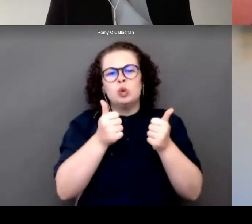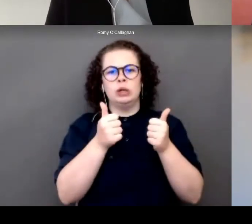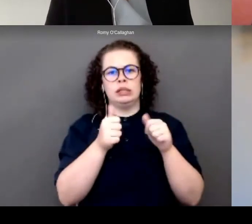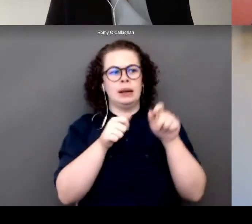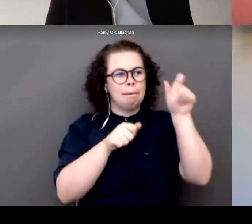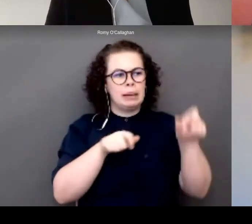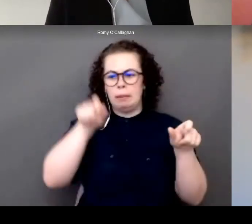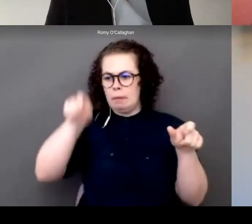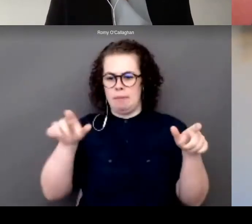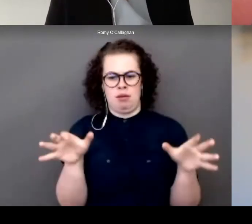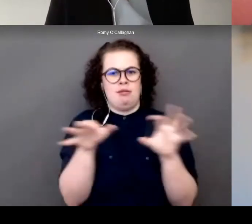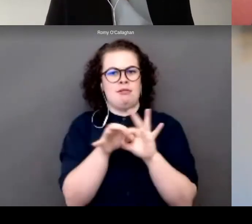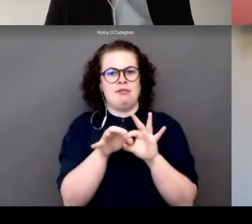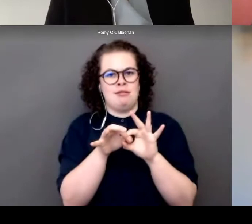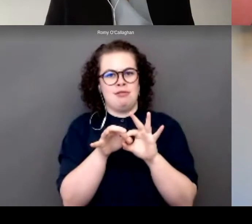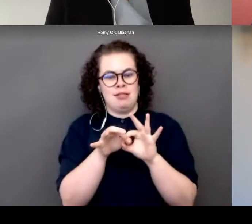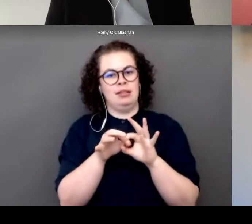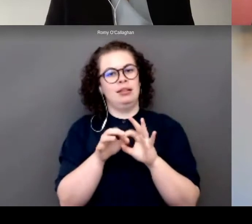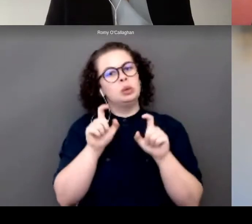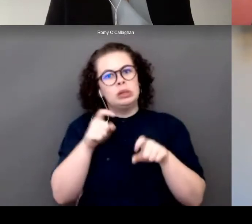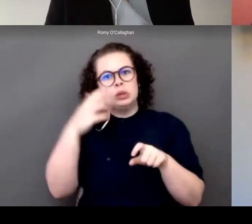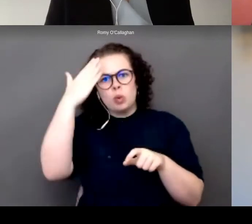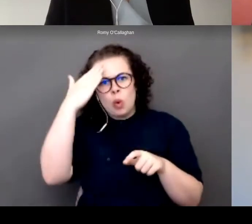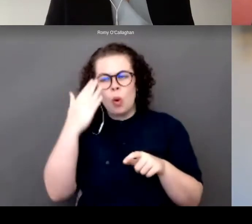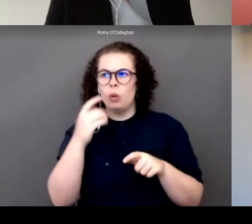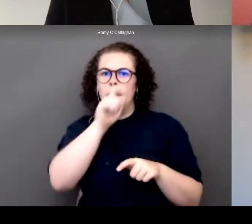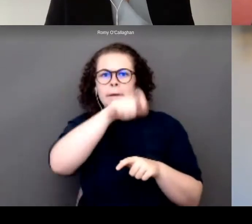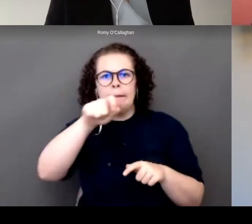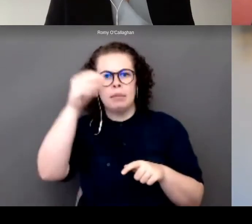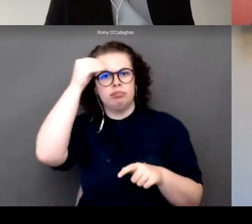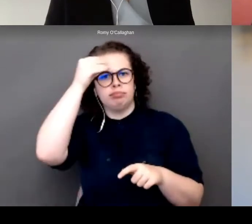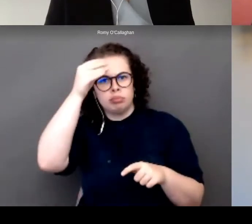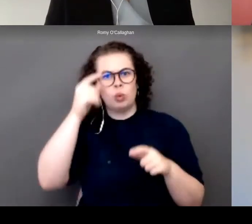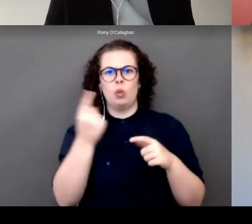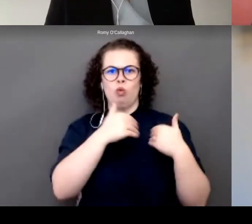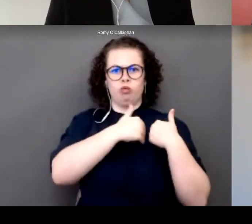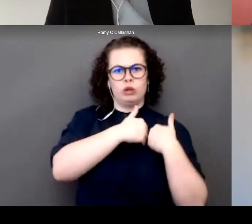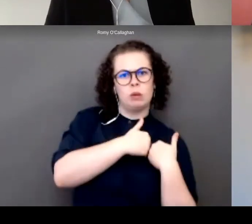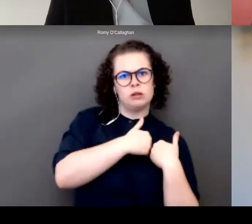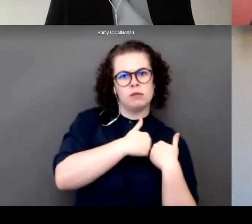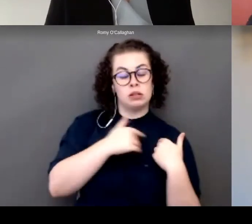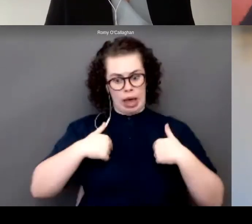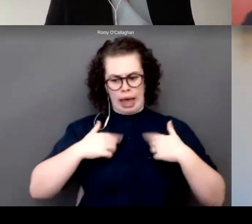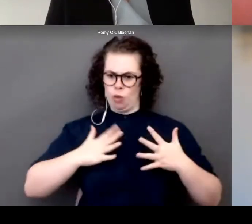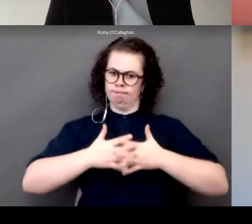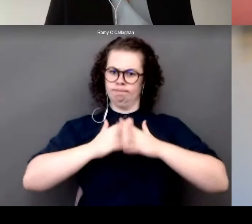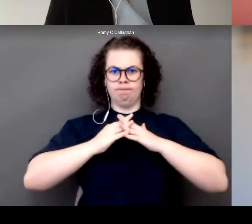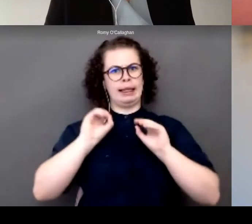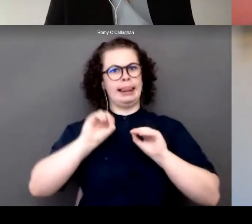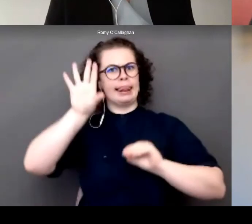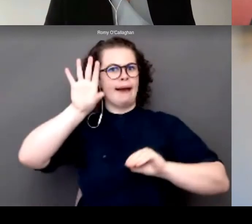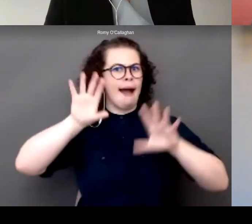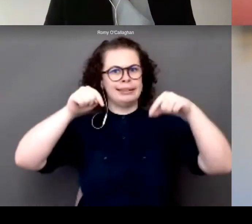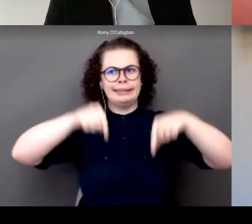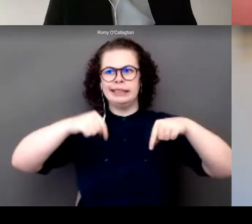special, and you need to identify it, and you need to map all the stakeholders in the ecosystem, that furthermore they become